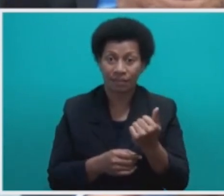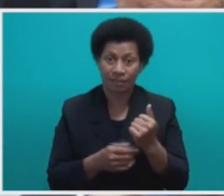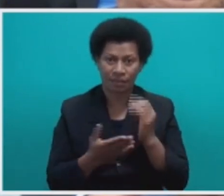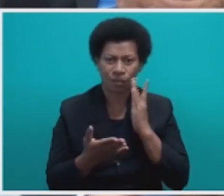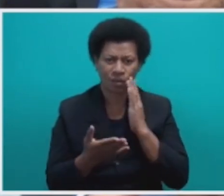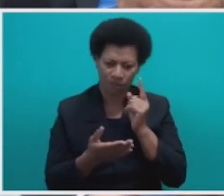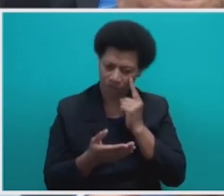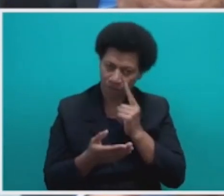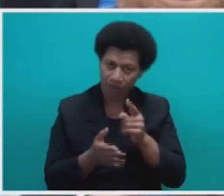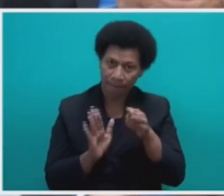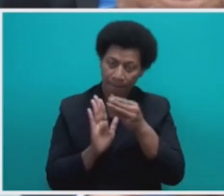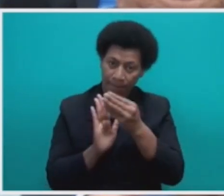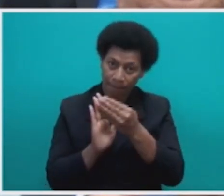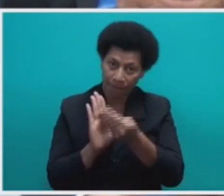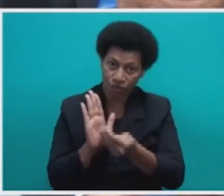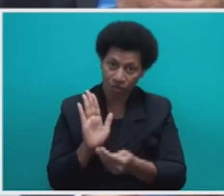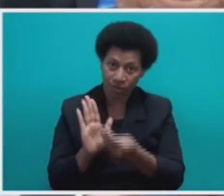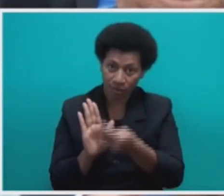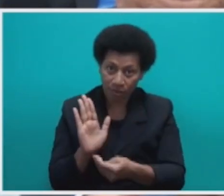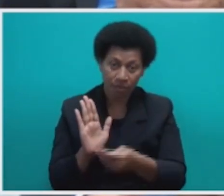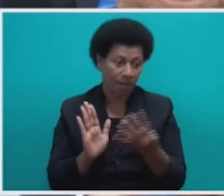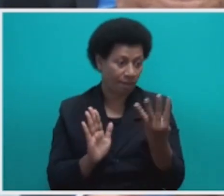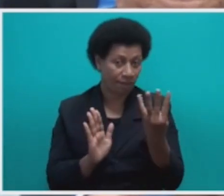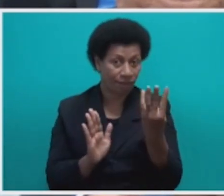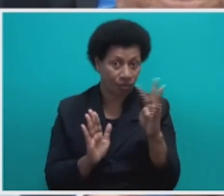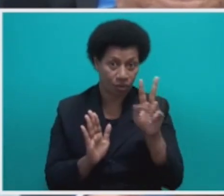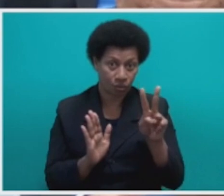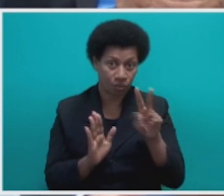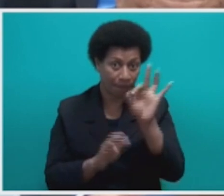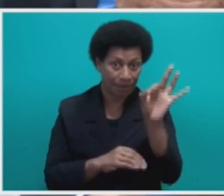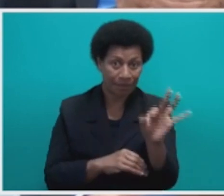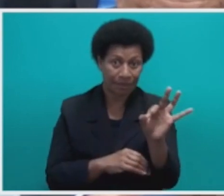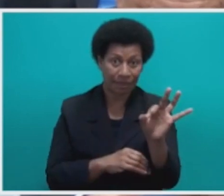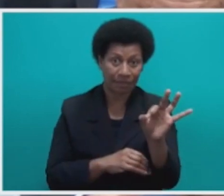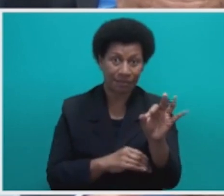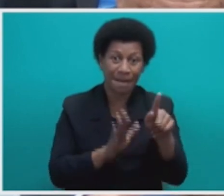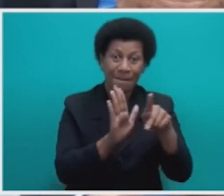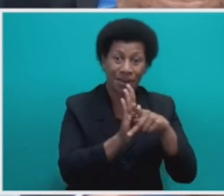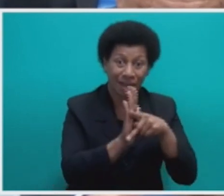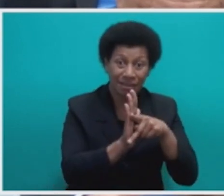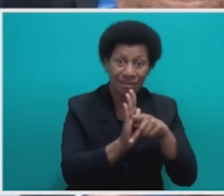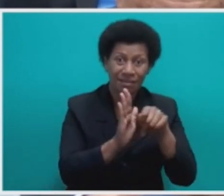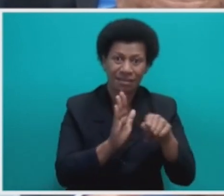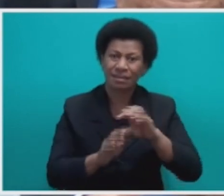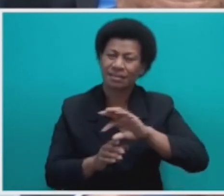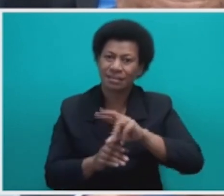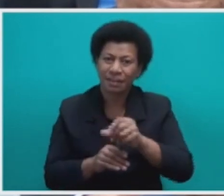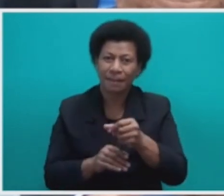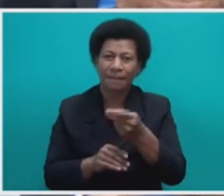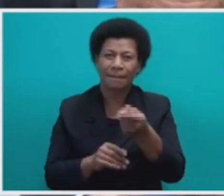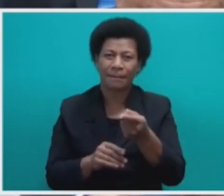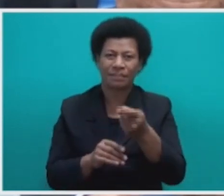doing the budget, even with the 42% duty, some of the importers of chicken portions,